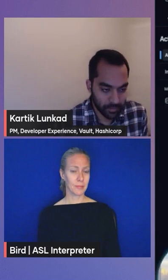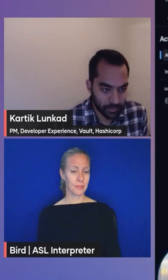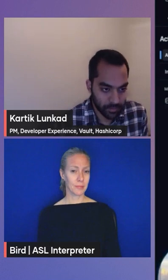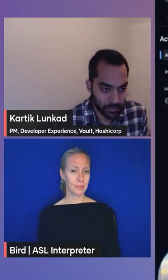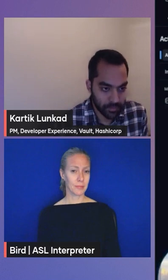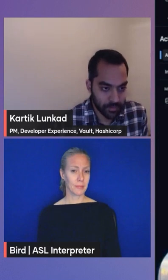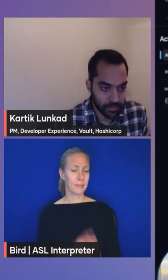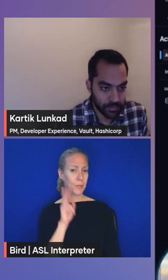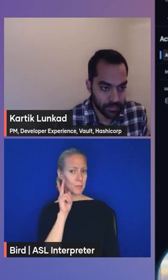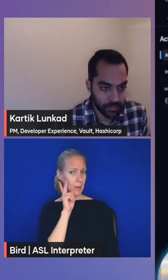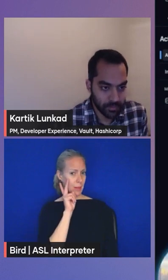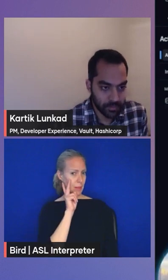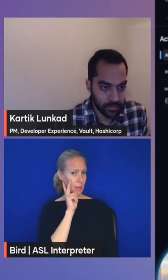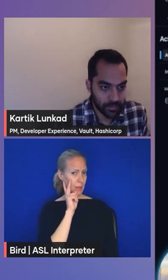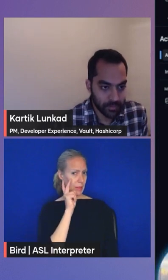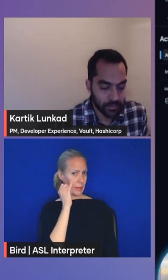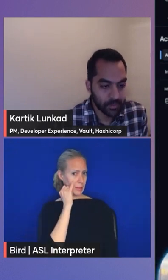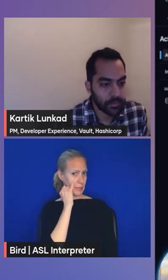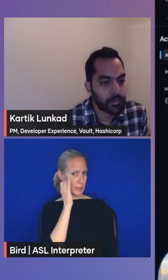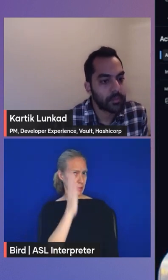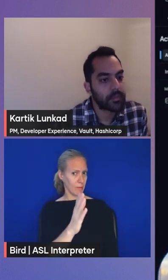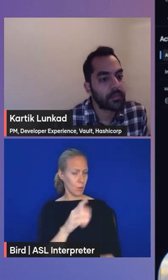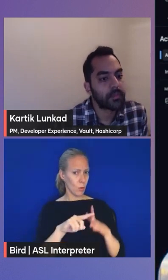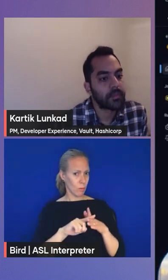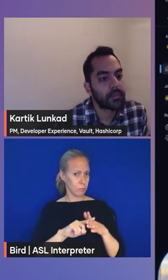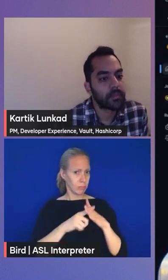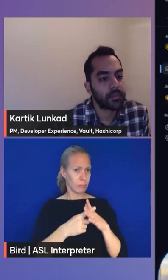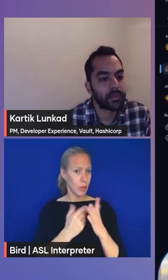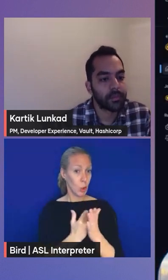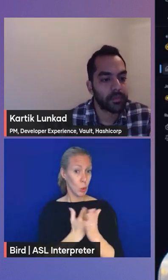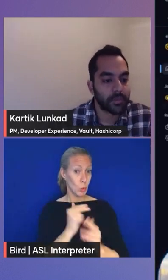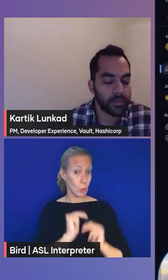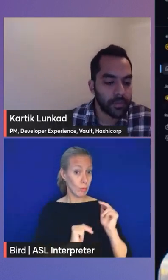Let's see if it kicks off a new build. There we go.